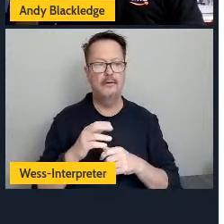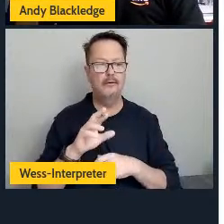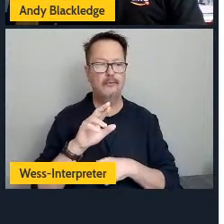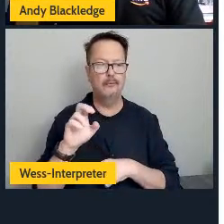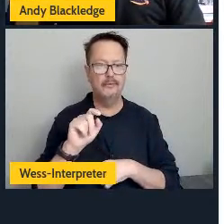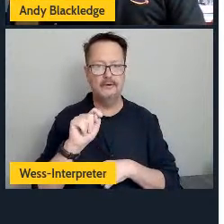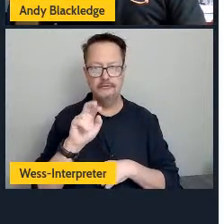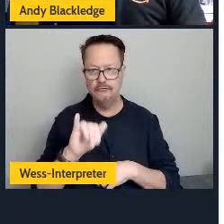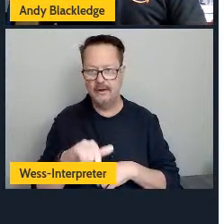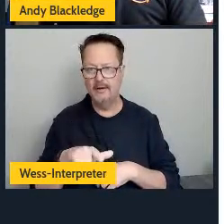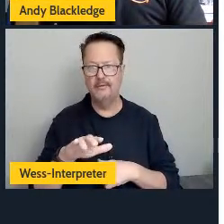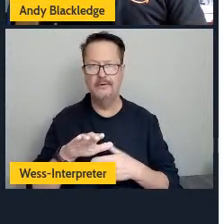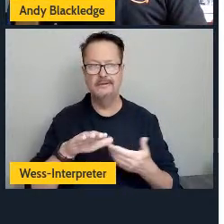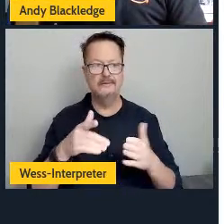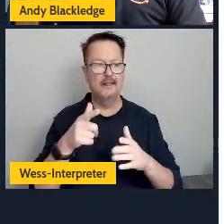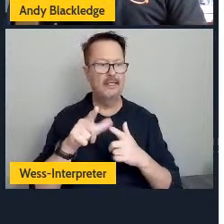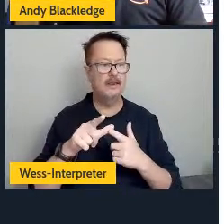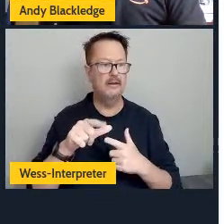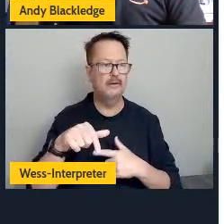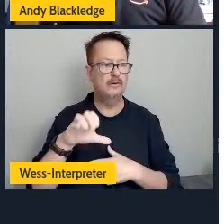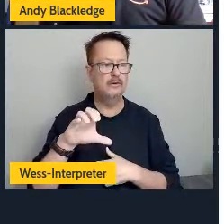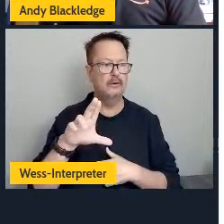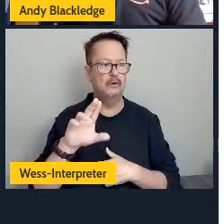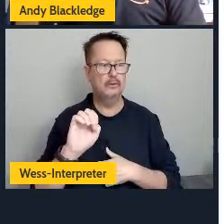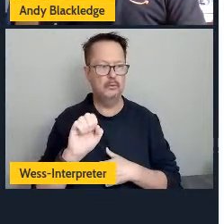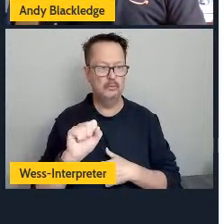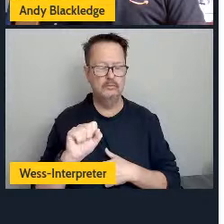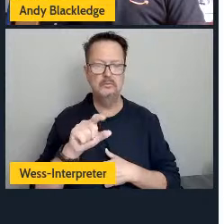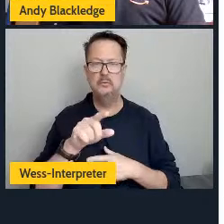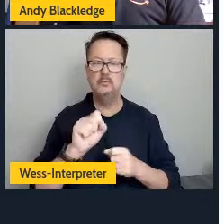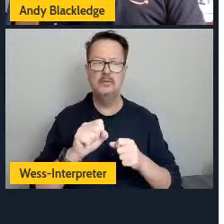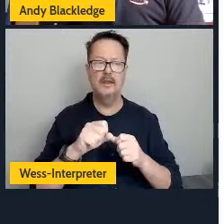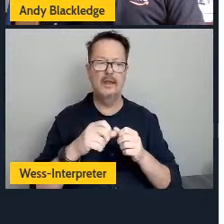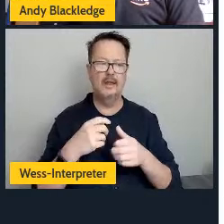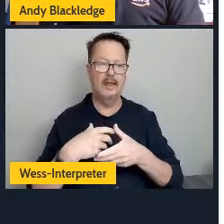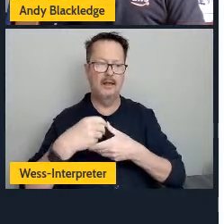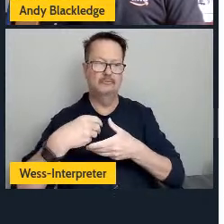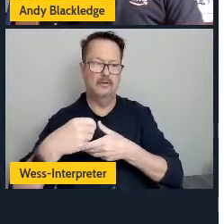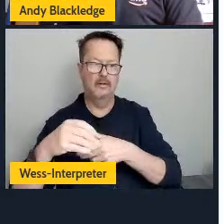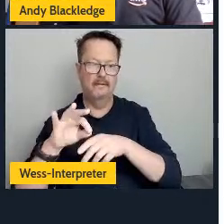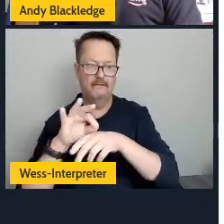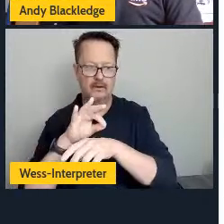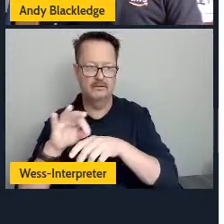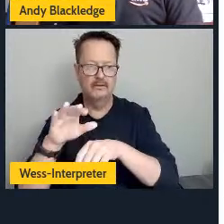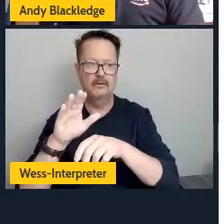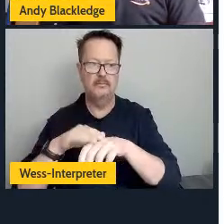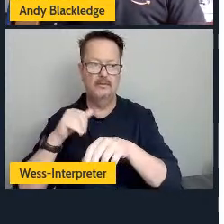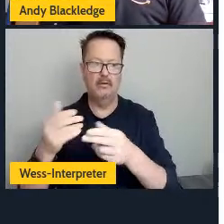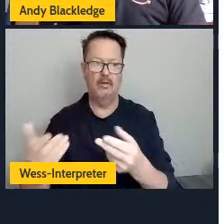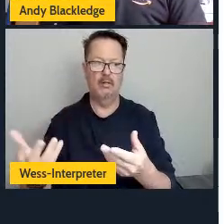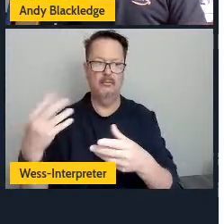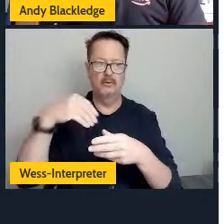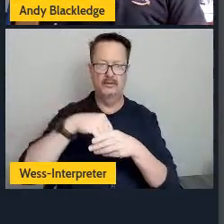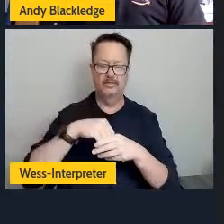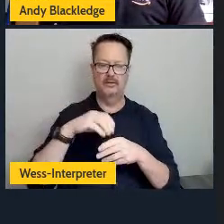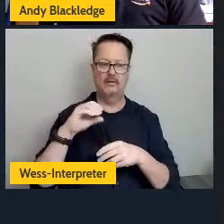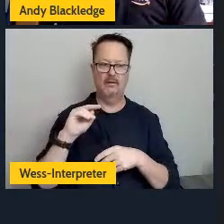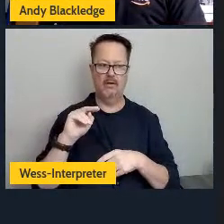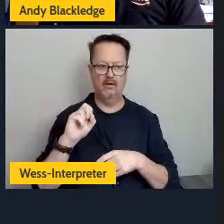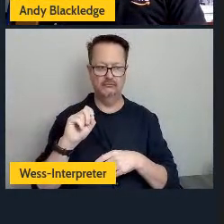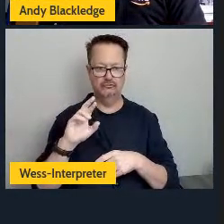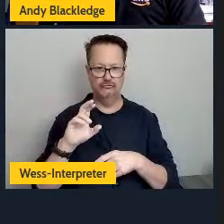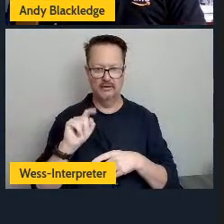letter queues, you can externalize the functions being called by the construct and then give